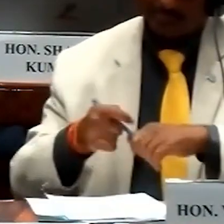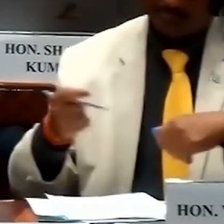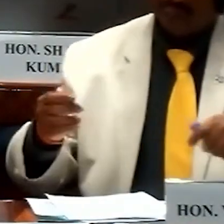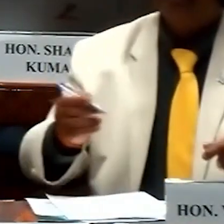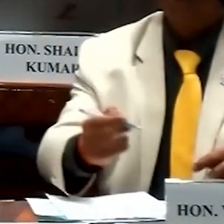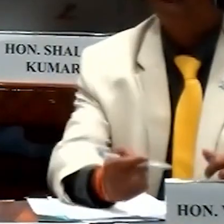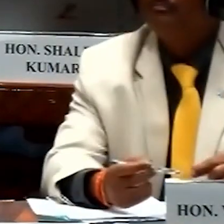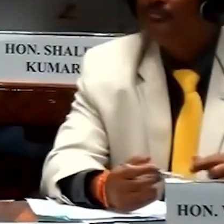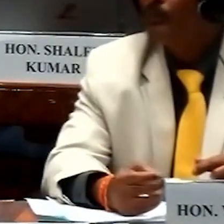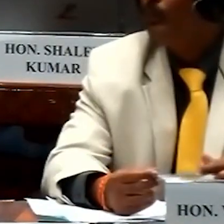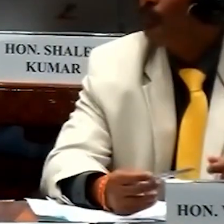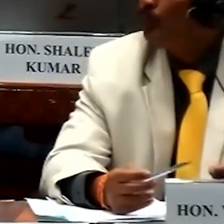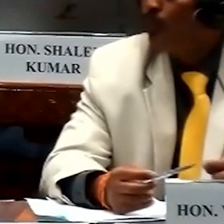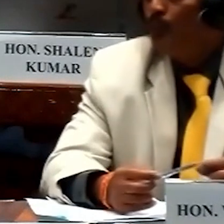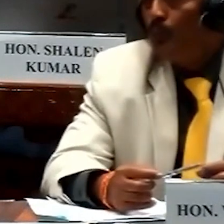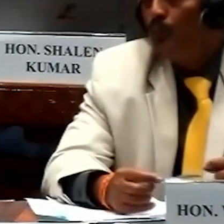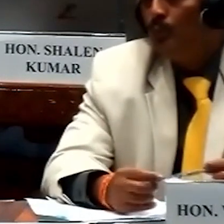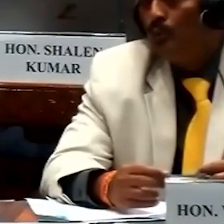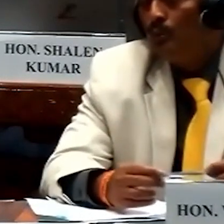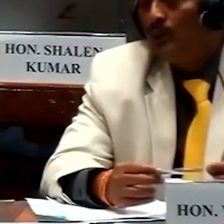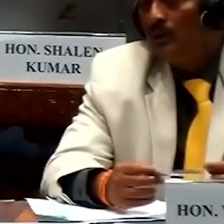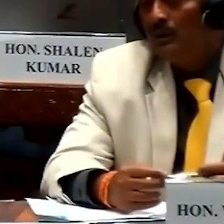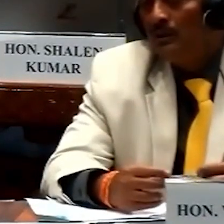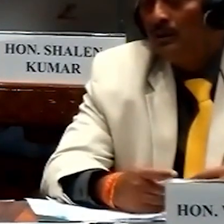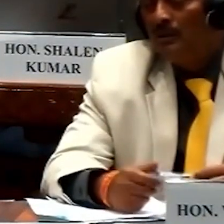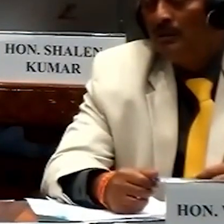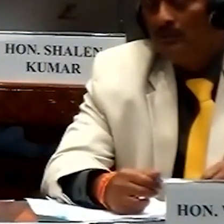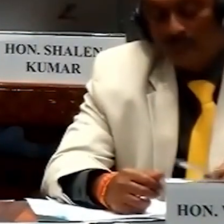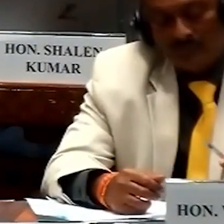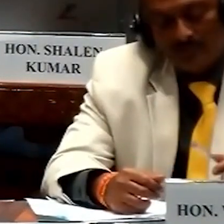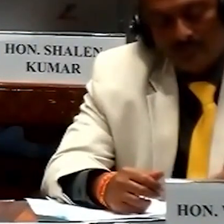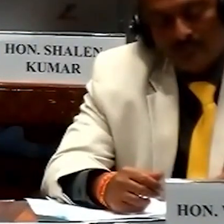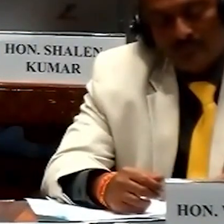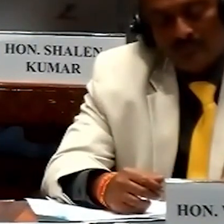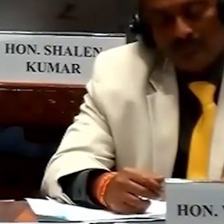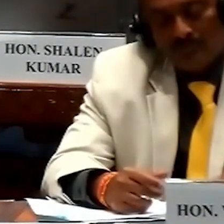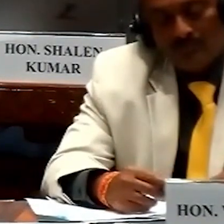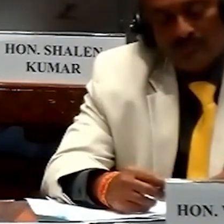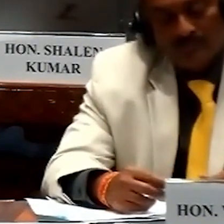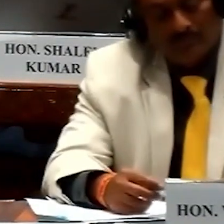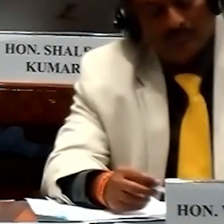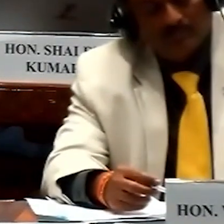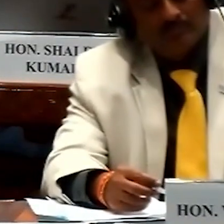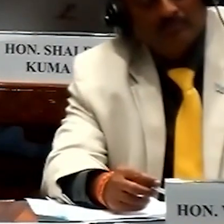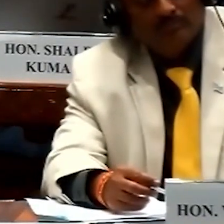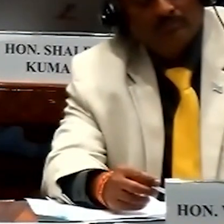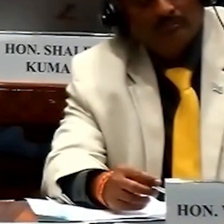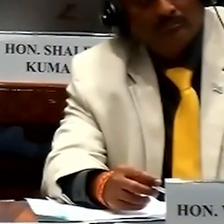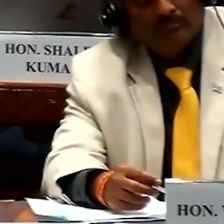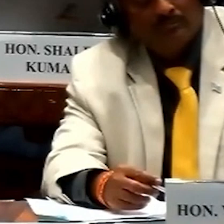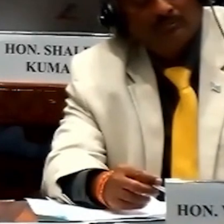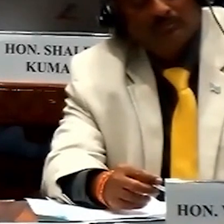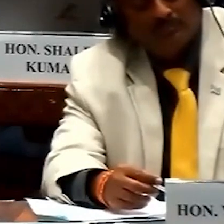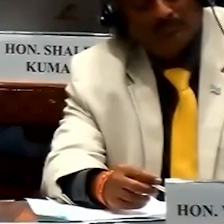soon as practically possible. I will take one step further and say that truth and reconciliation should only